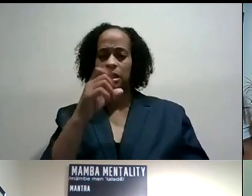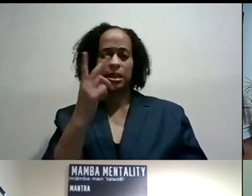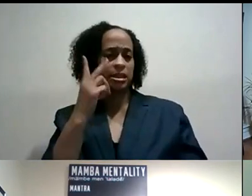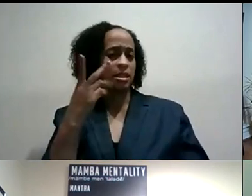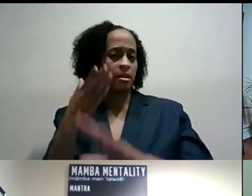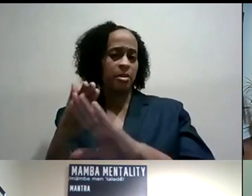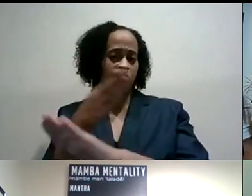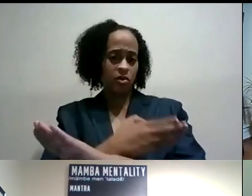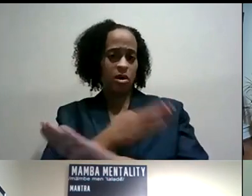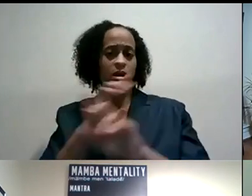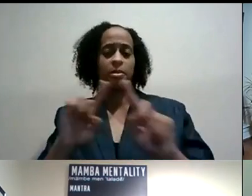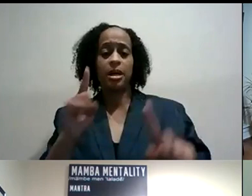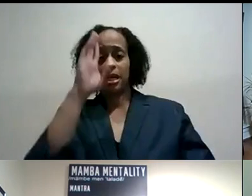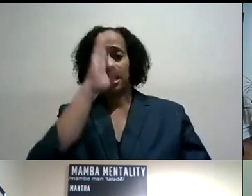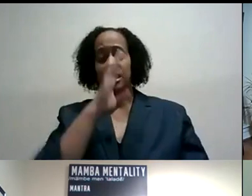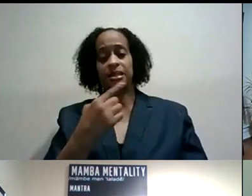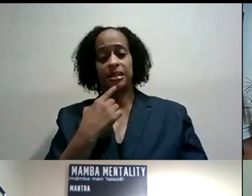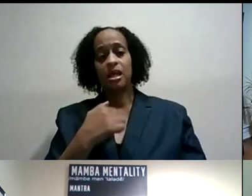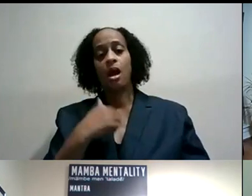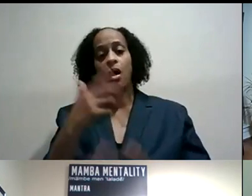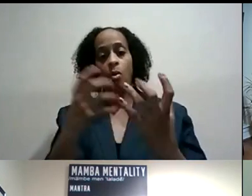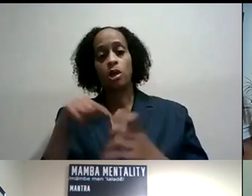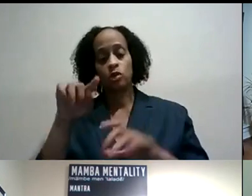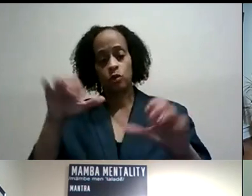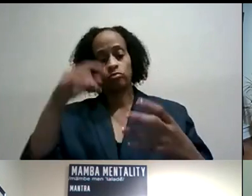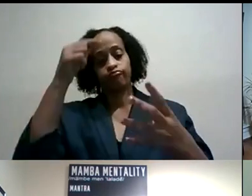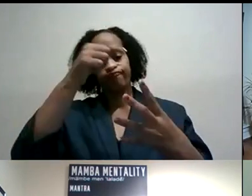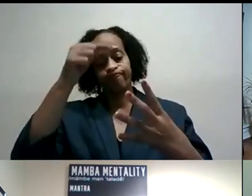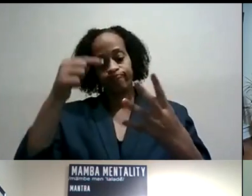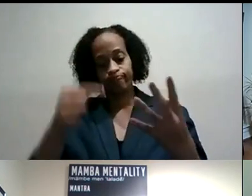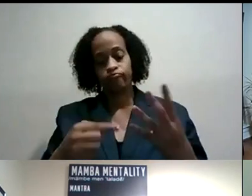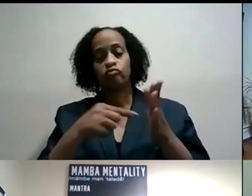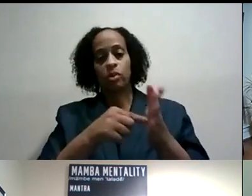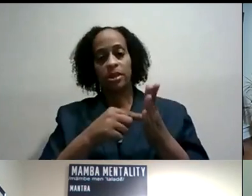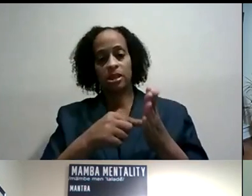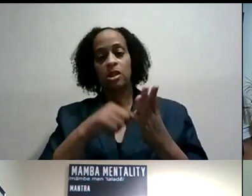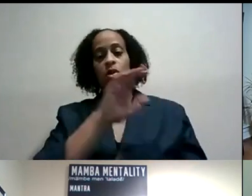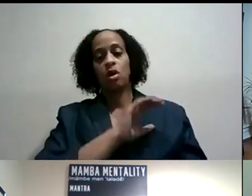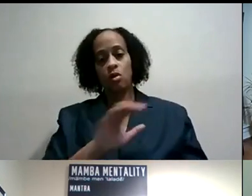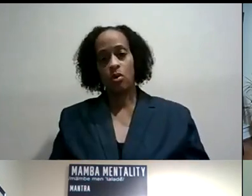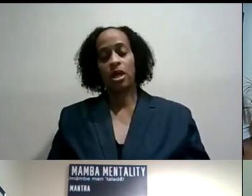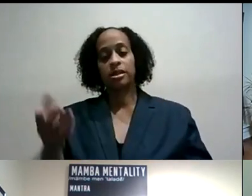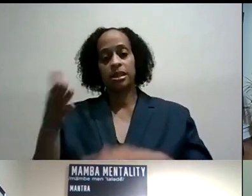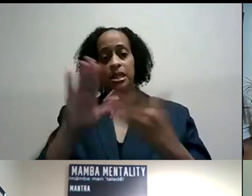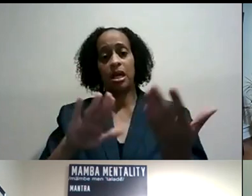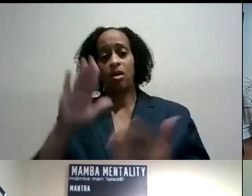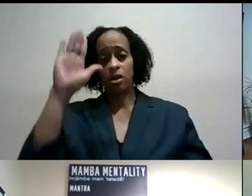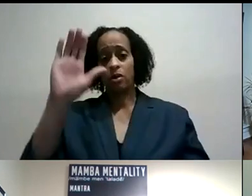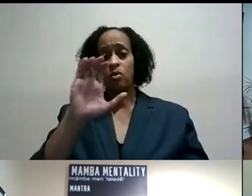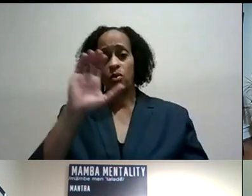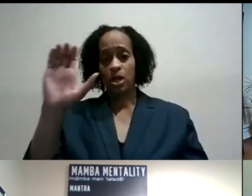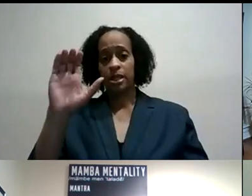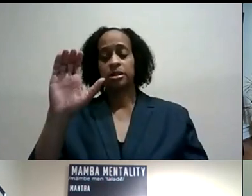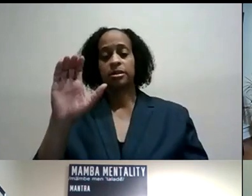before, but God is saying, I want you to do this to represent Christ dying on the cross. And